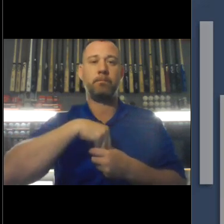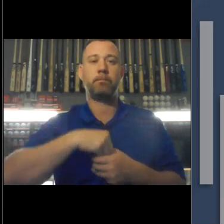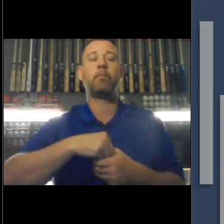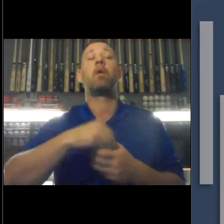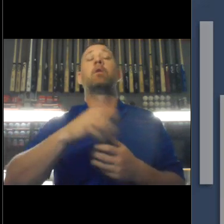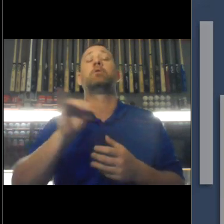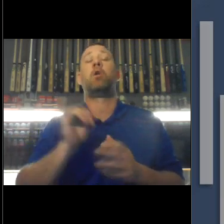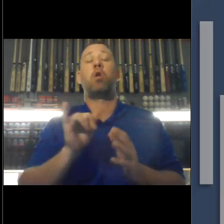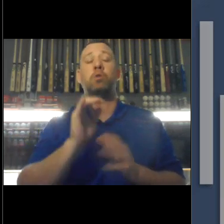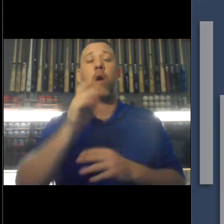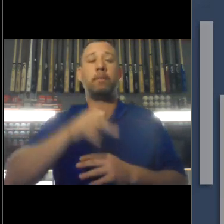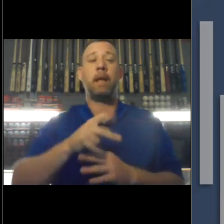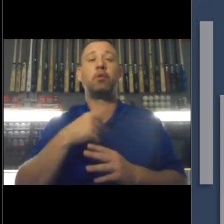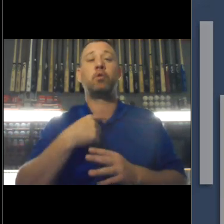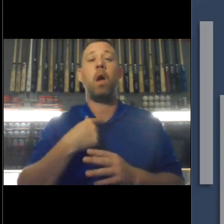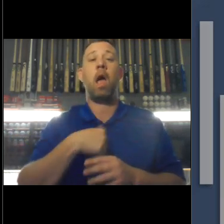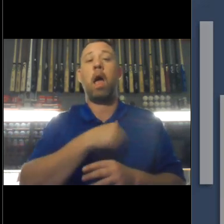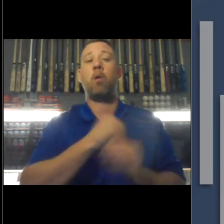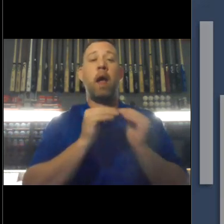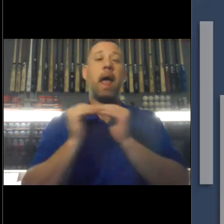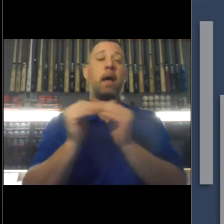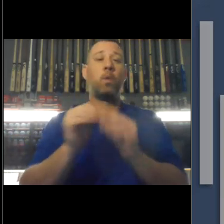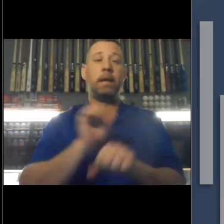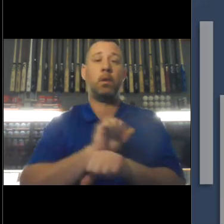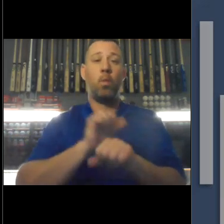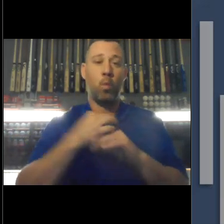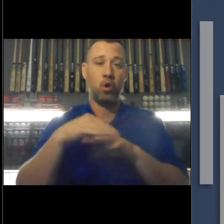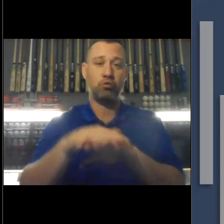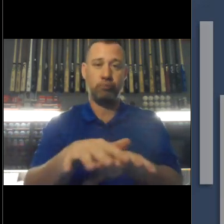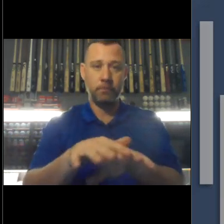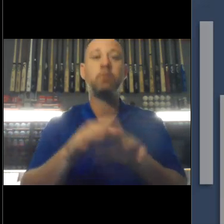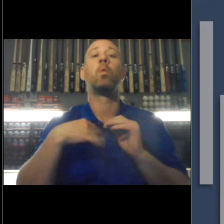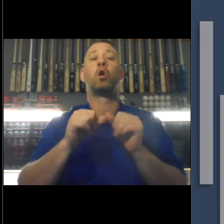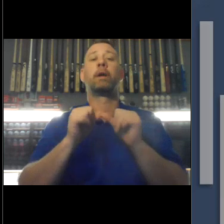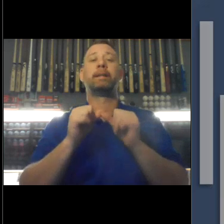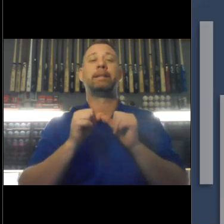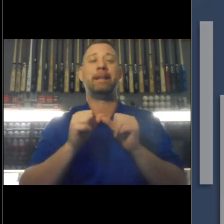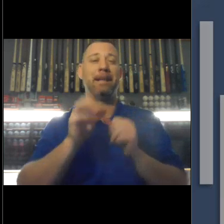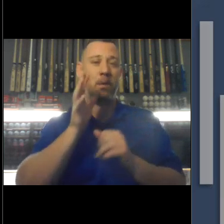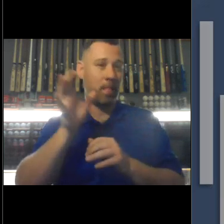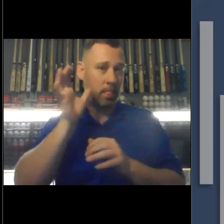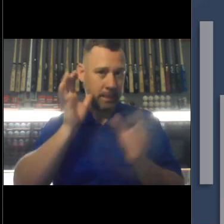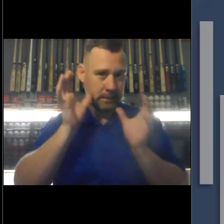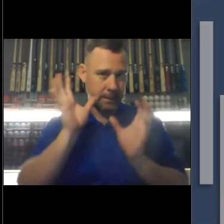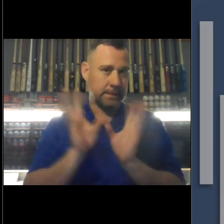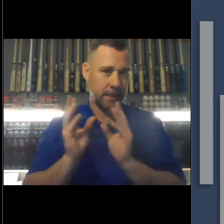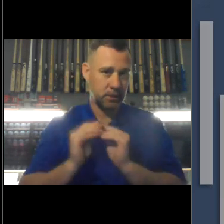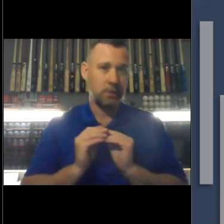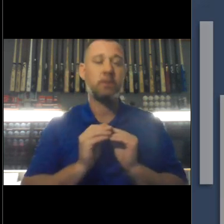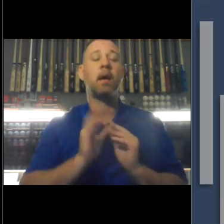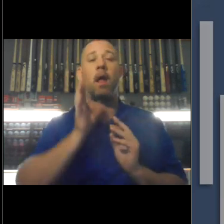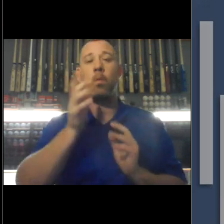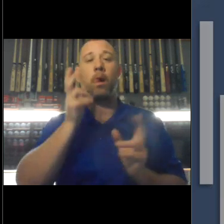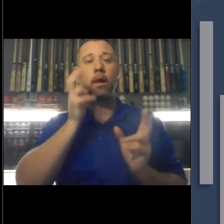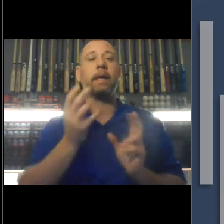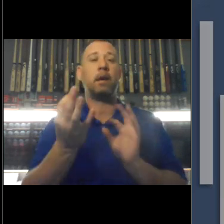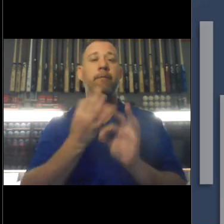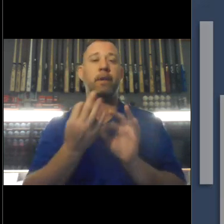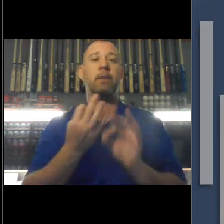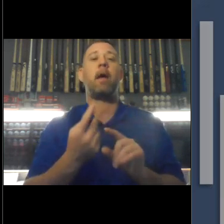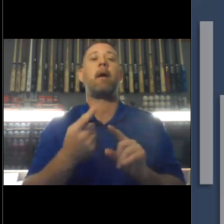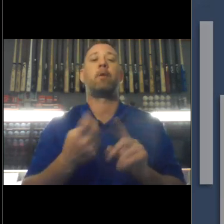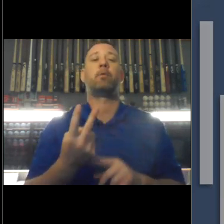to our equity work streams. We're continuing along with the equity listening sessions, and we'll hear feedback today from the two